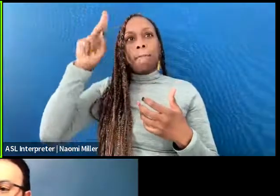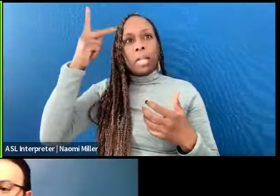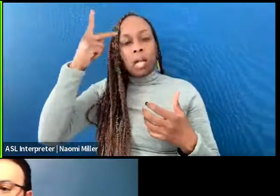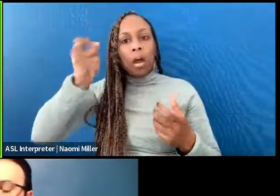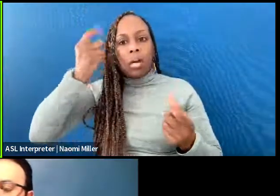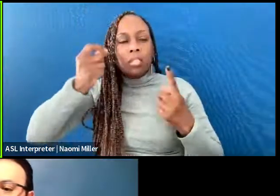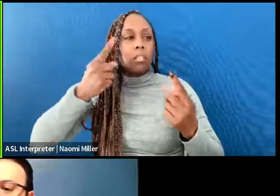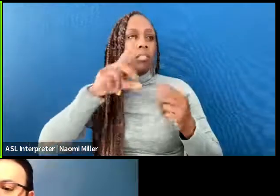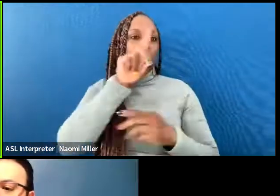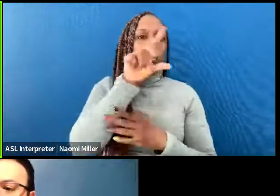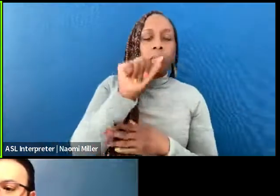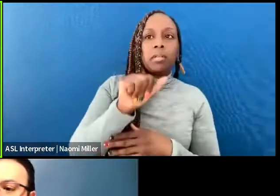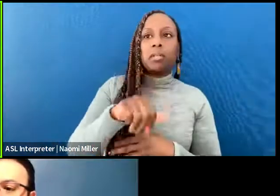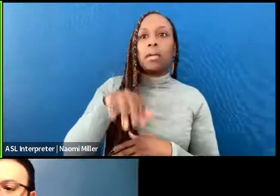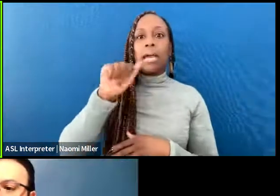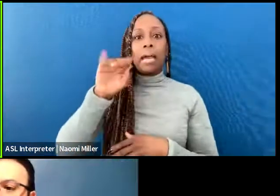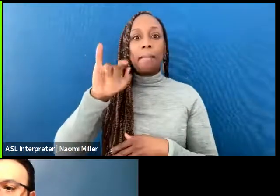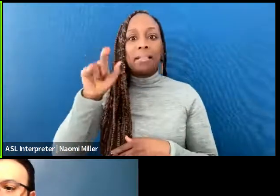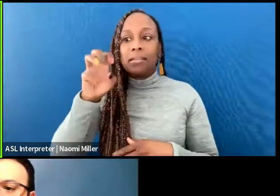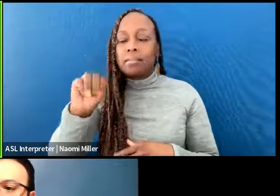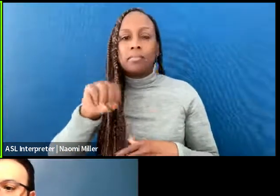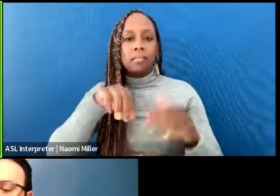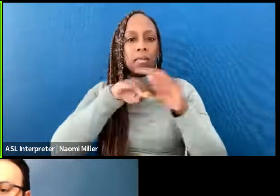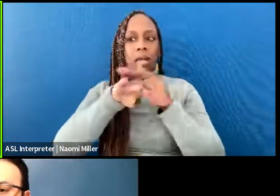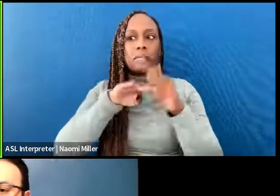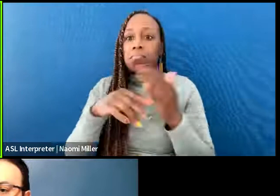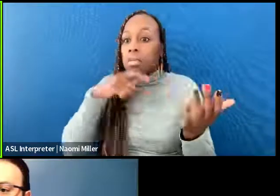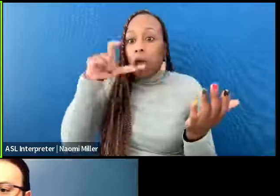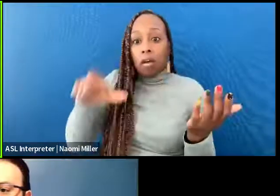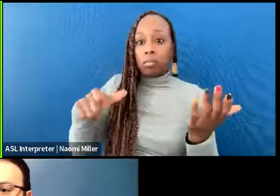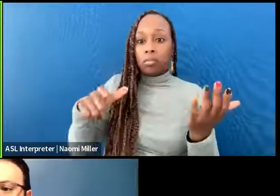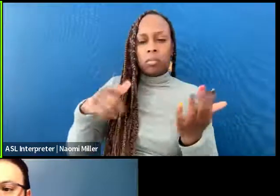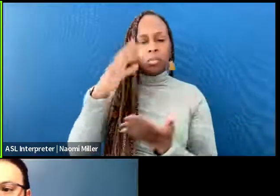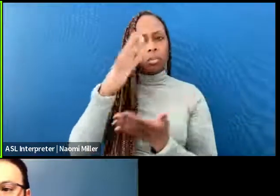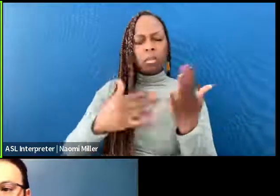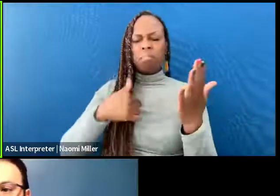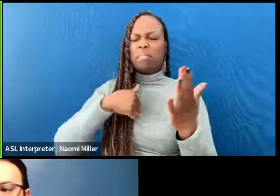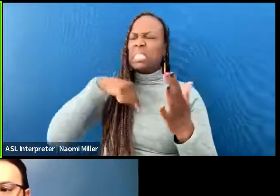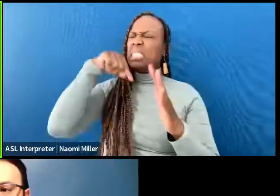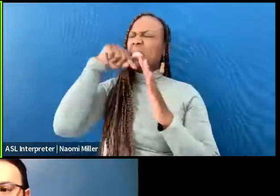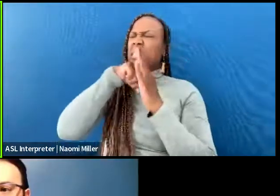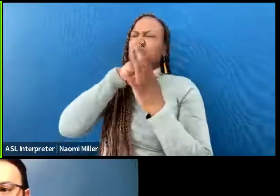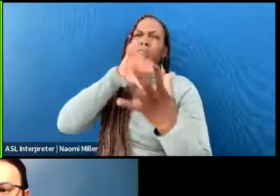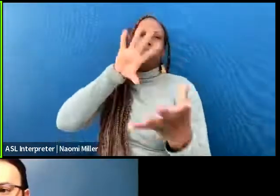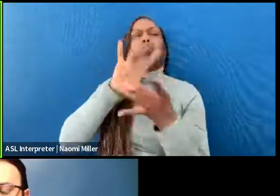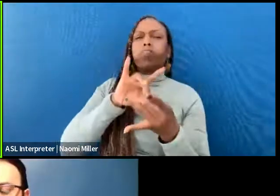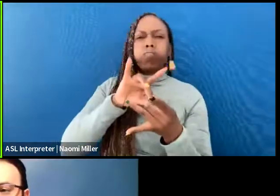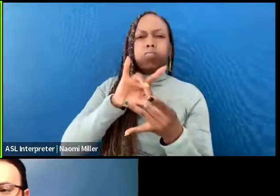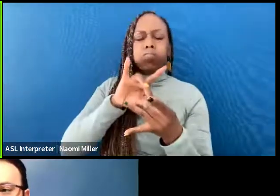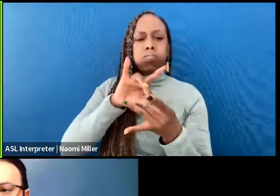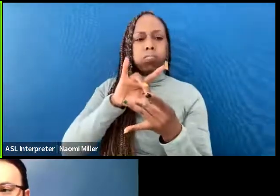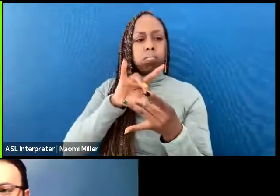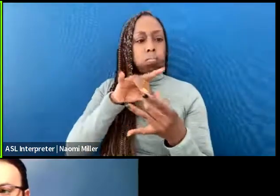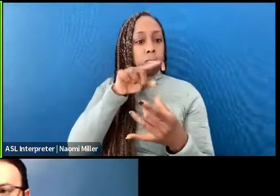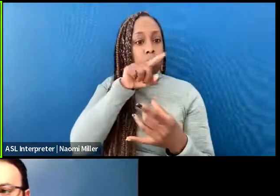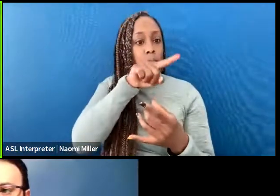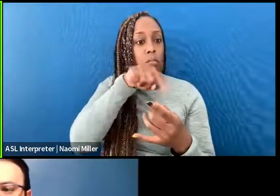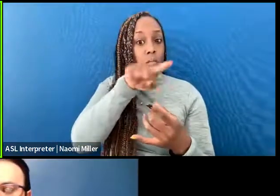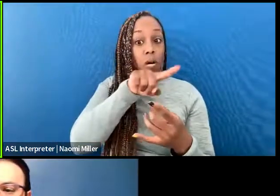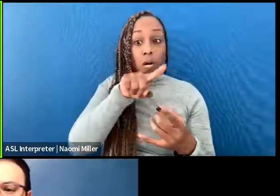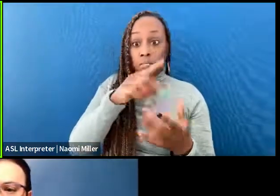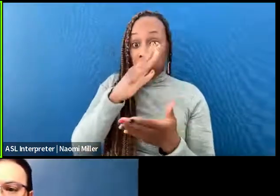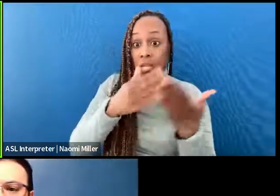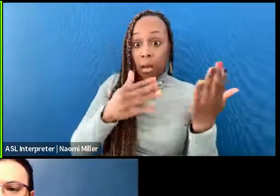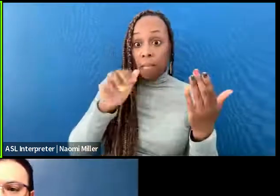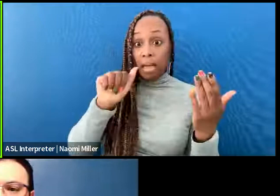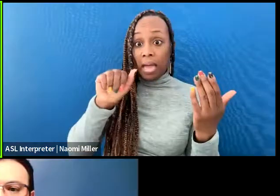or access. Some of the people I have experienced the deepest access intimacy with, especially able-bodied people,